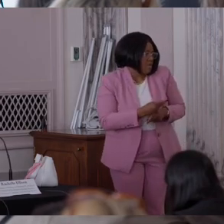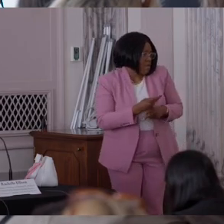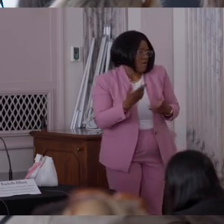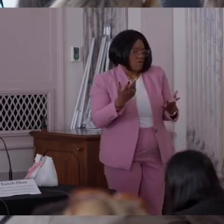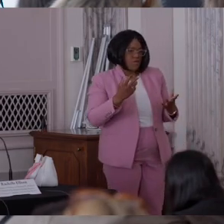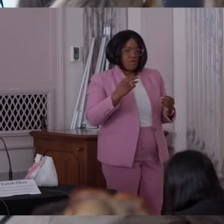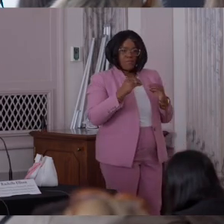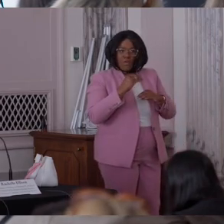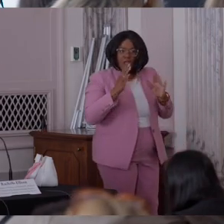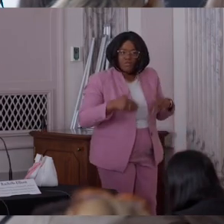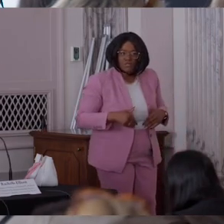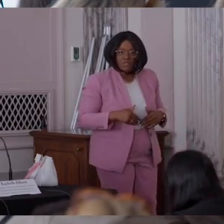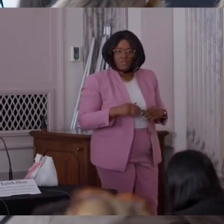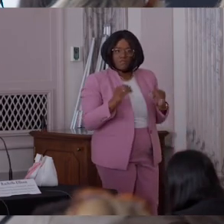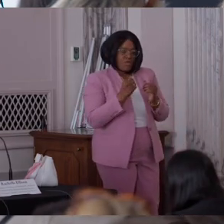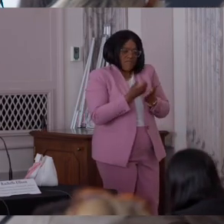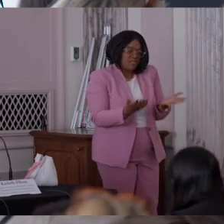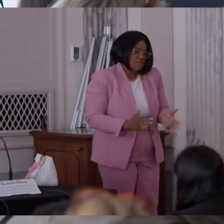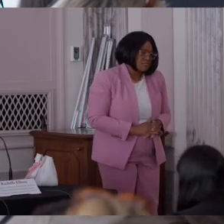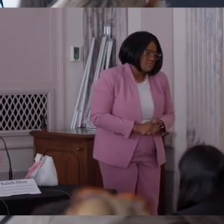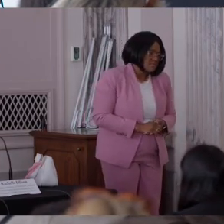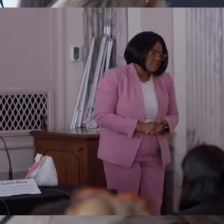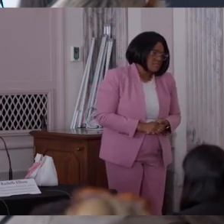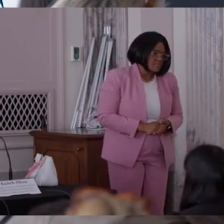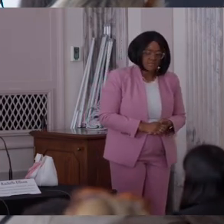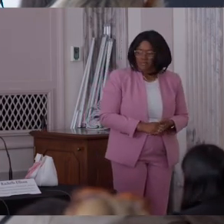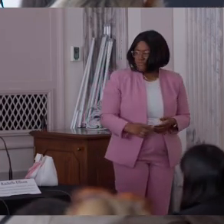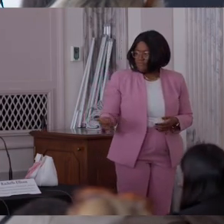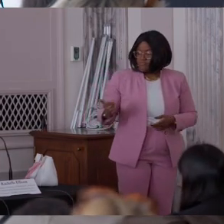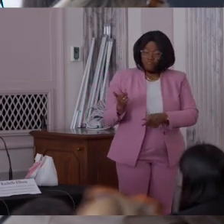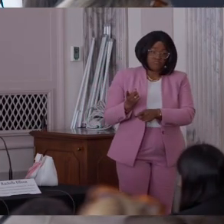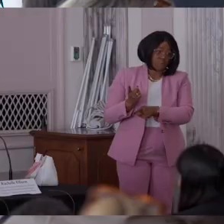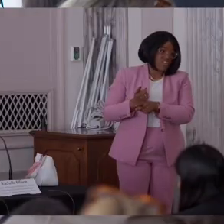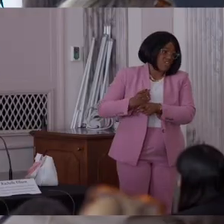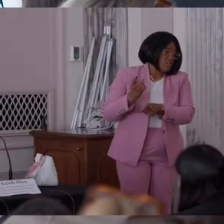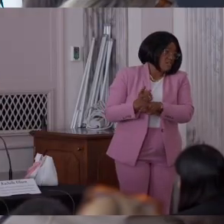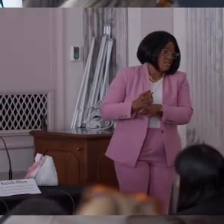more housing, and more income. All right.